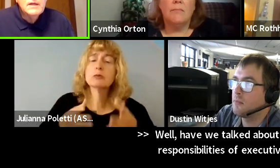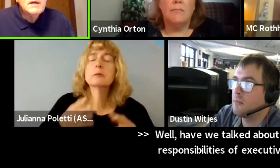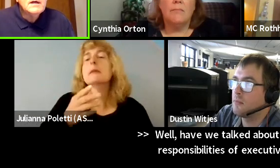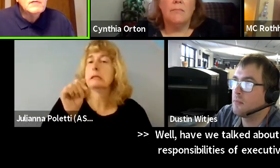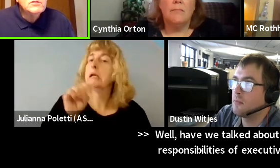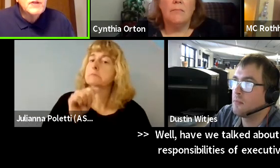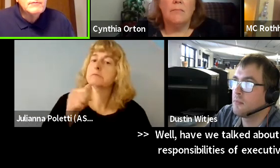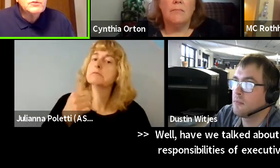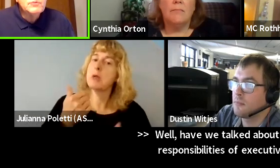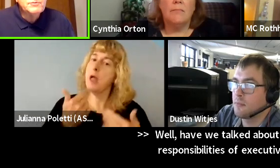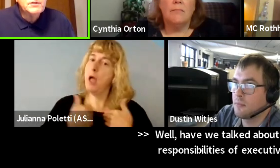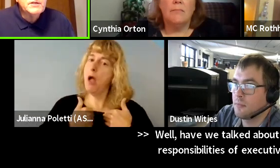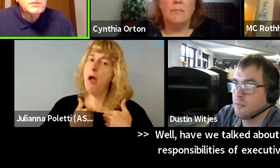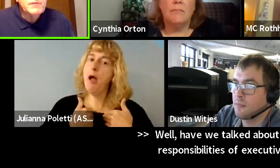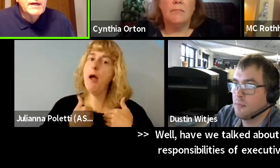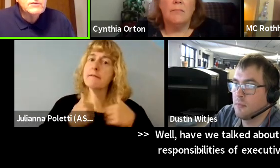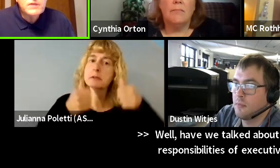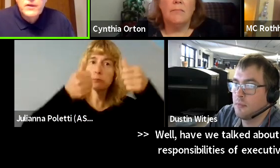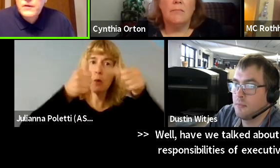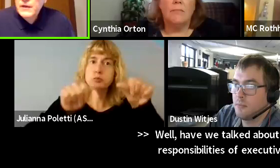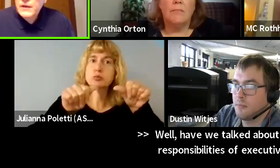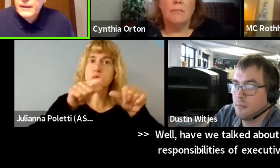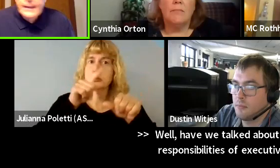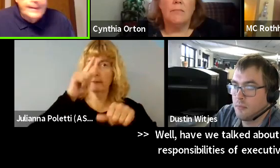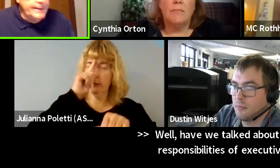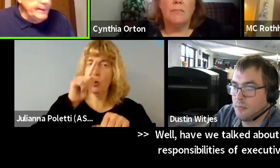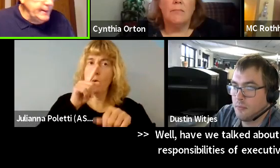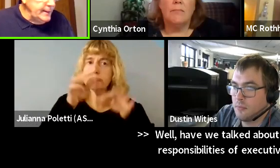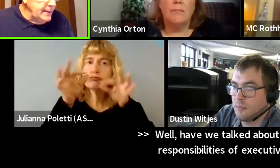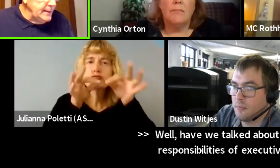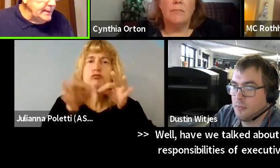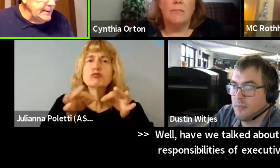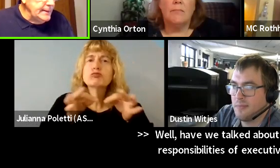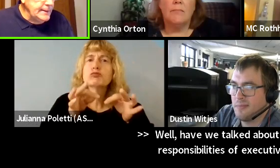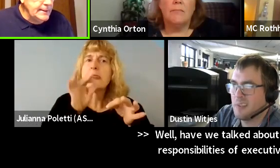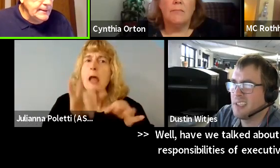posting of a job description that's been out there, and